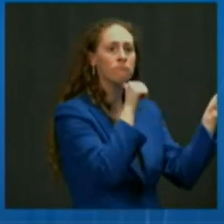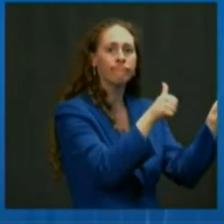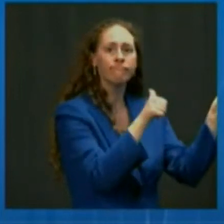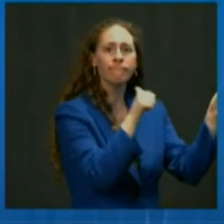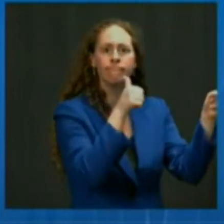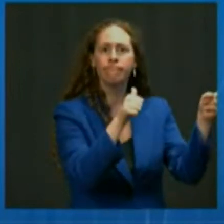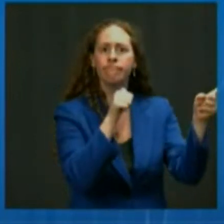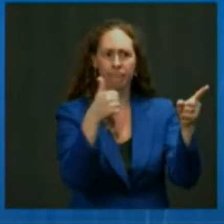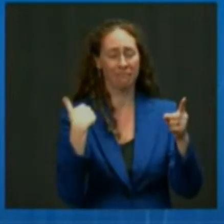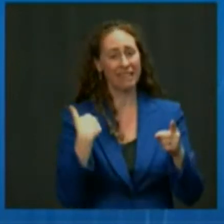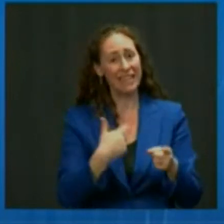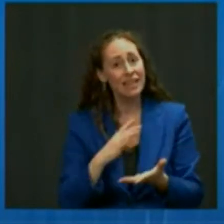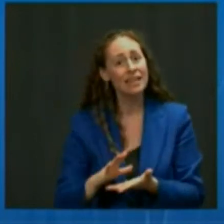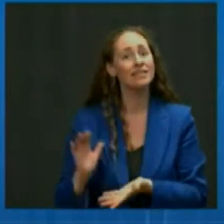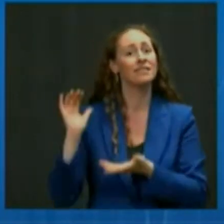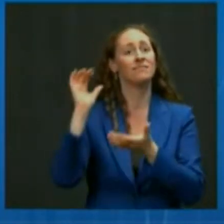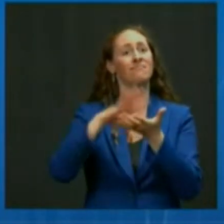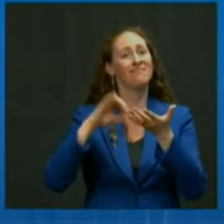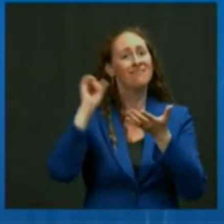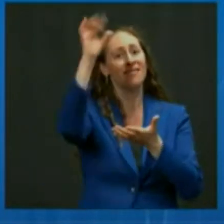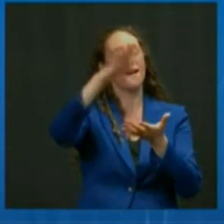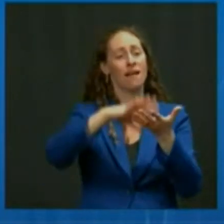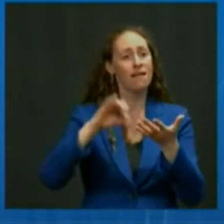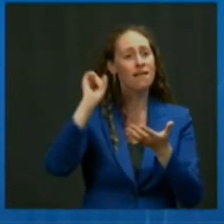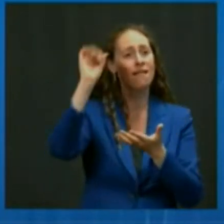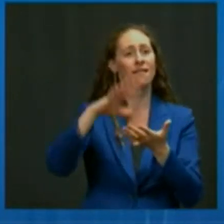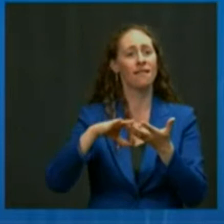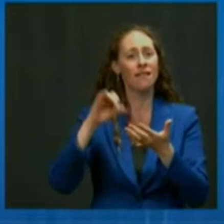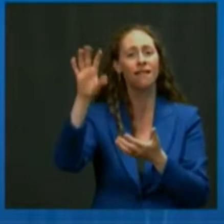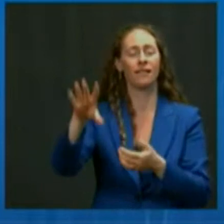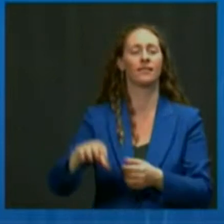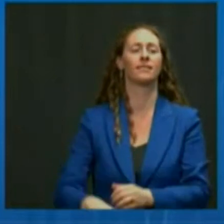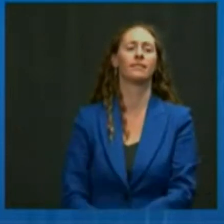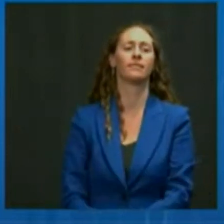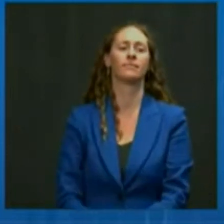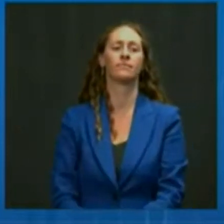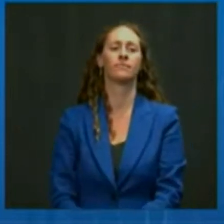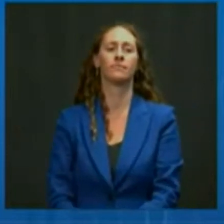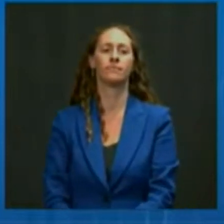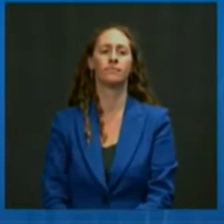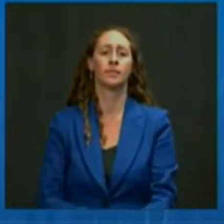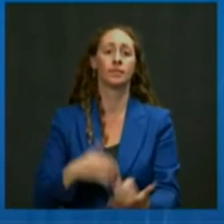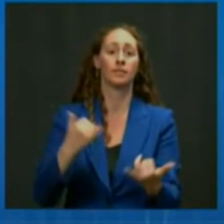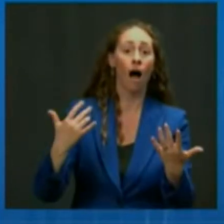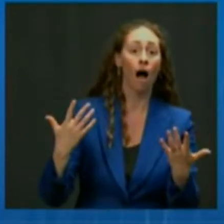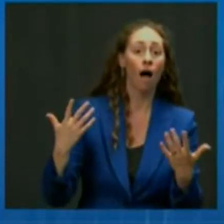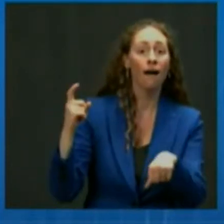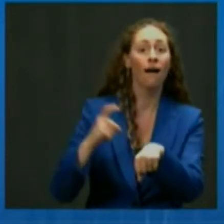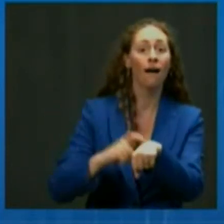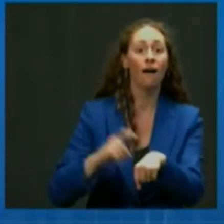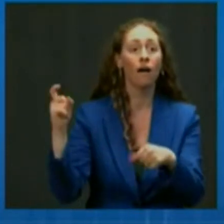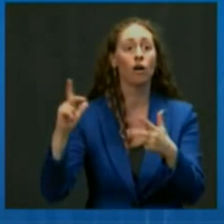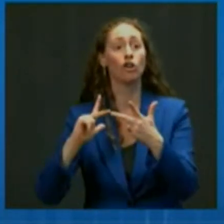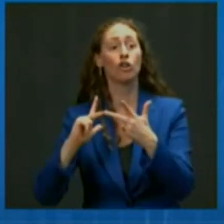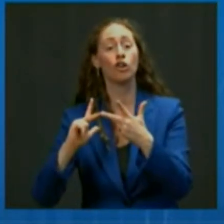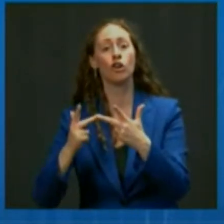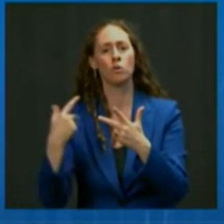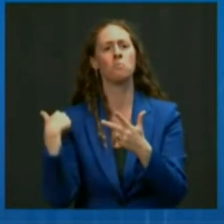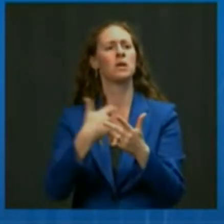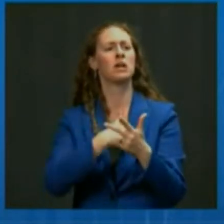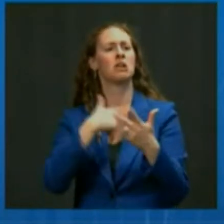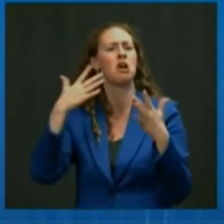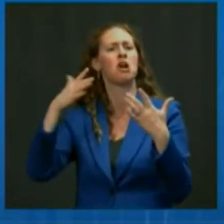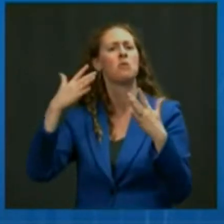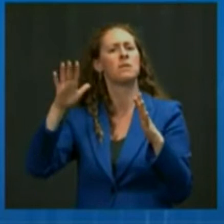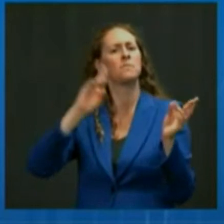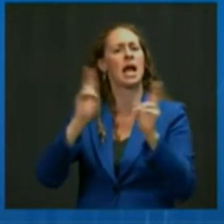talk about booster shots, we expect to give about 100 million boosters in the United States.